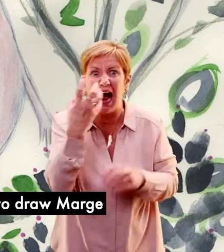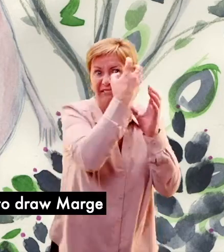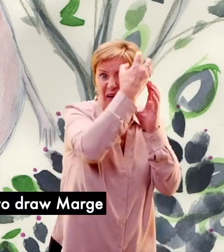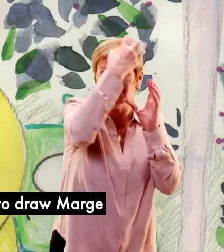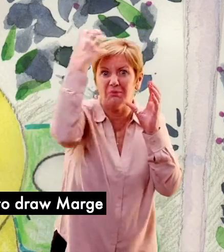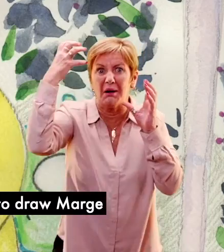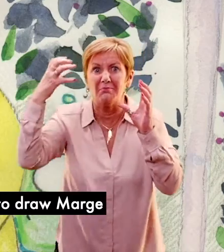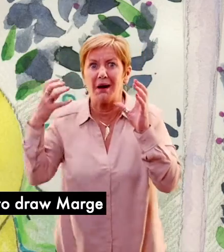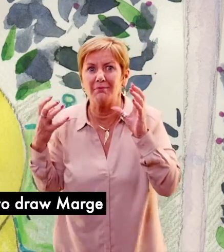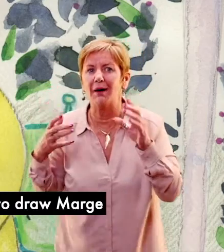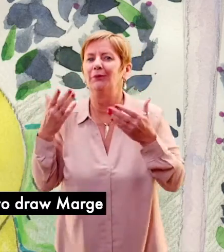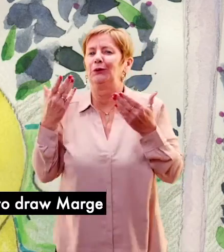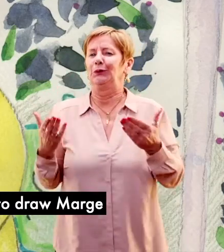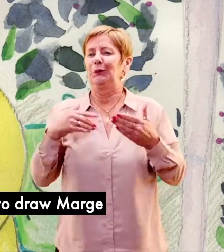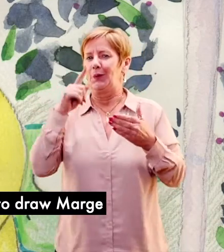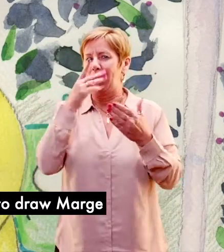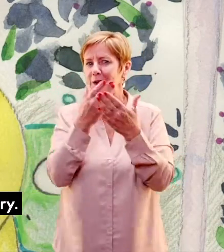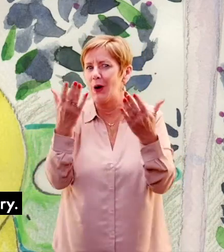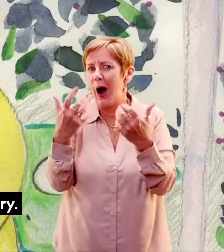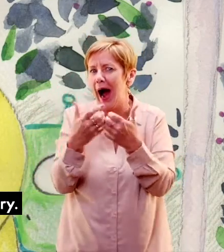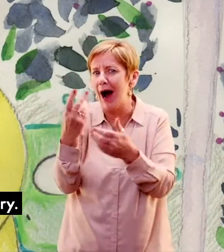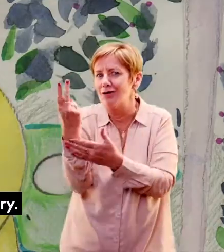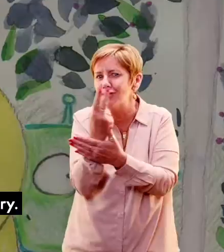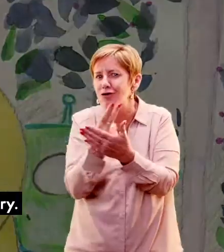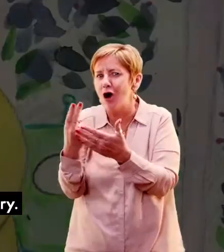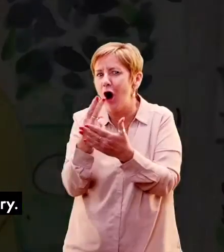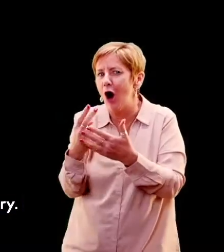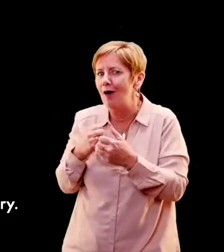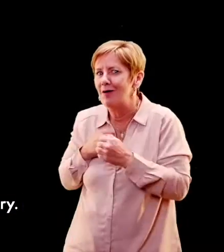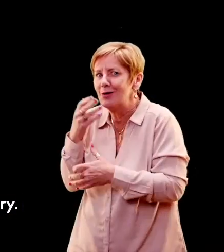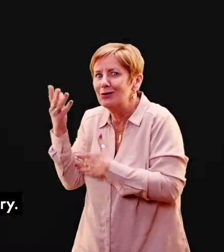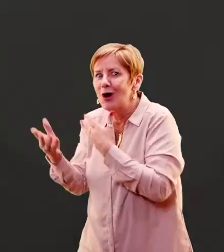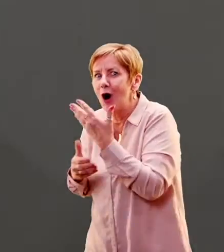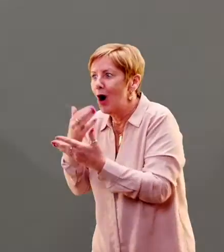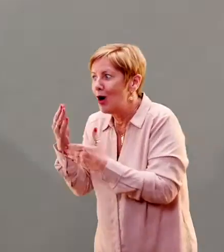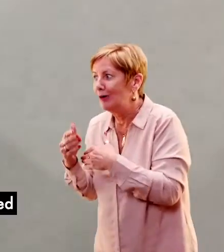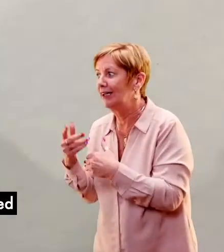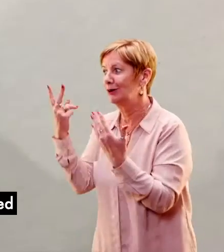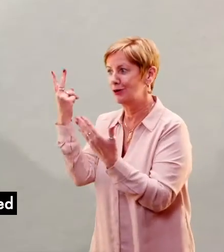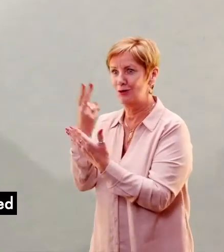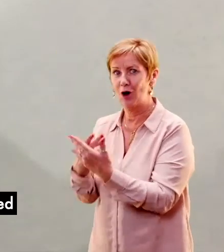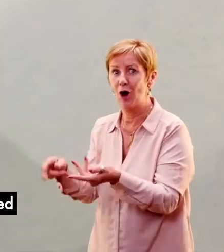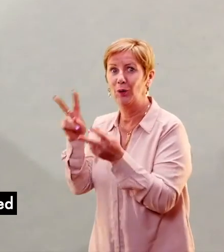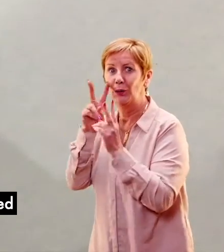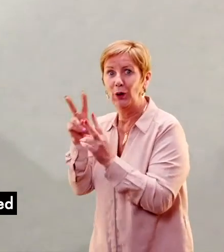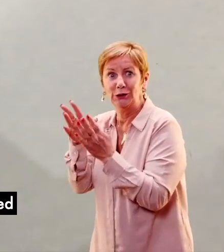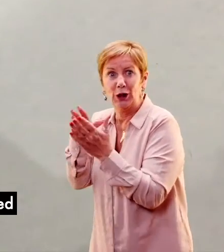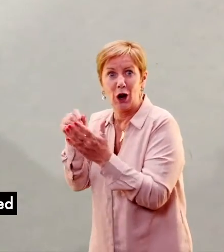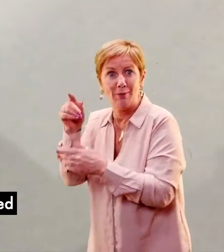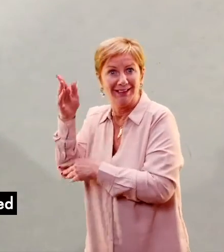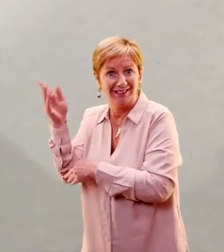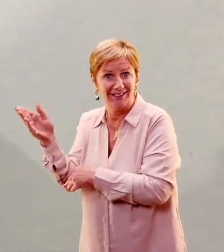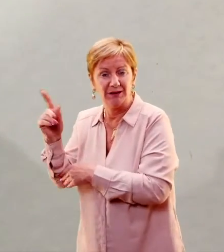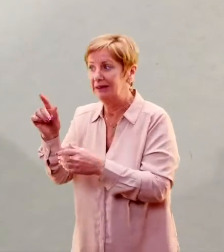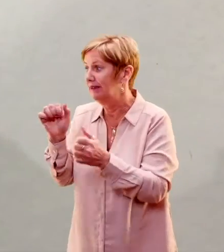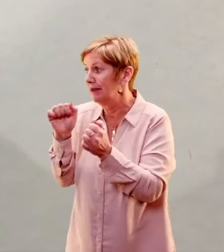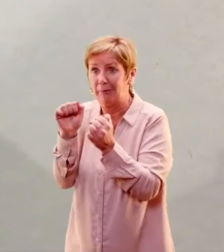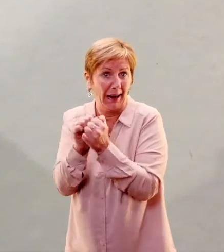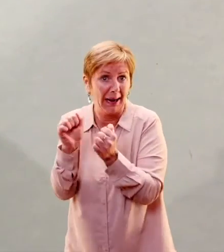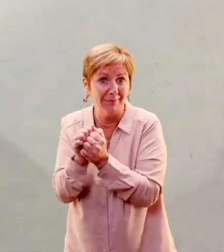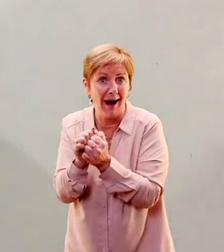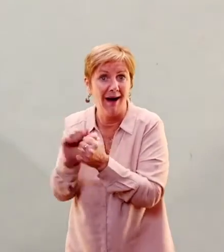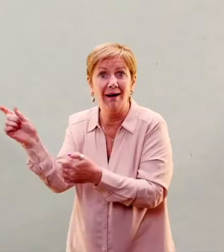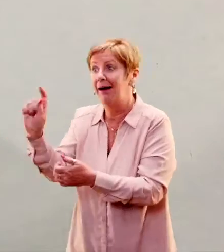today I'm going to show you how to draw Marge from our Marge Monster story. To draw Marge, you will need some plain